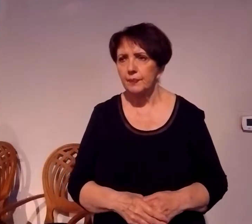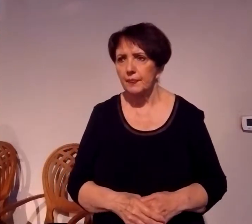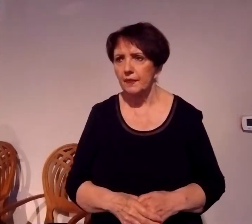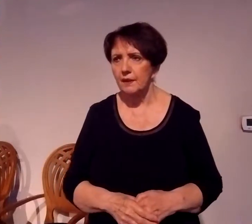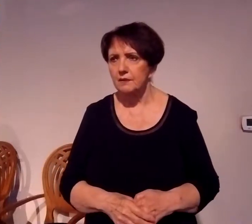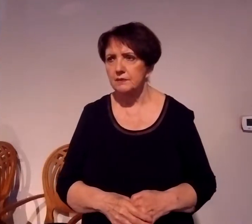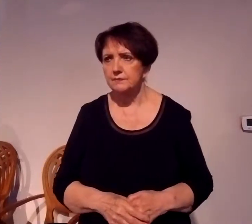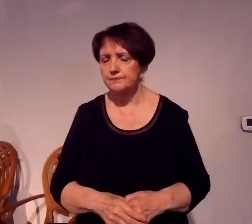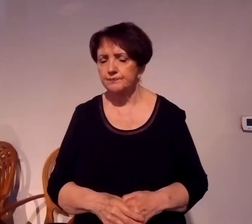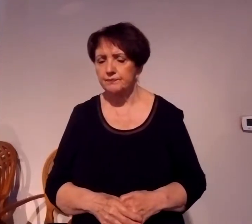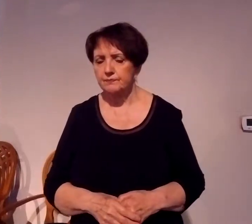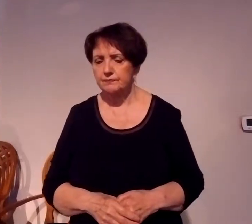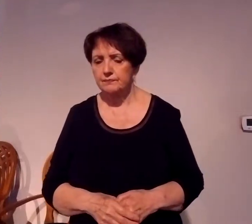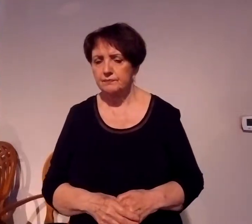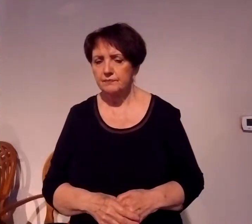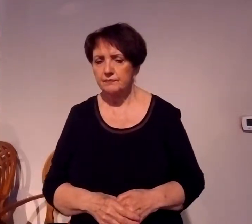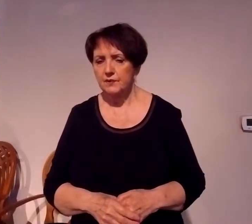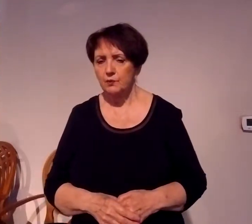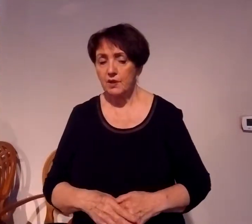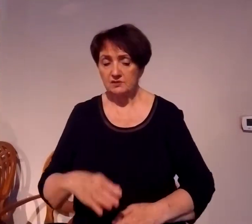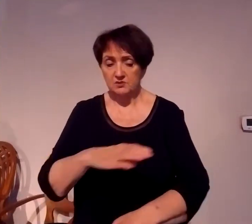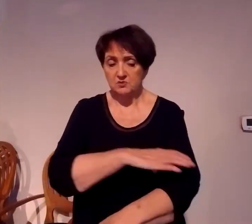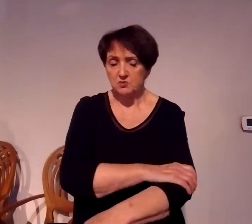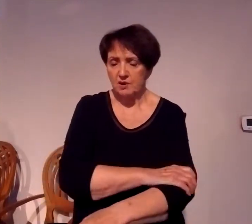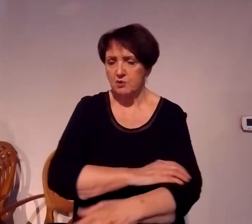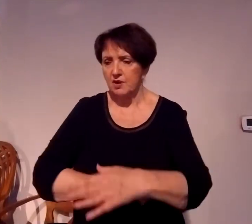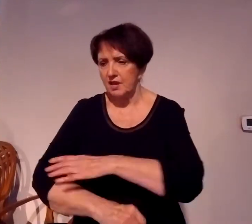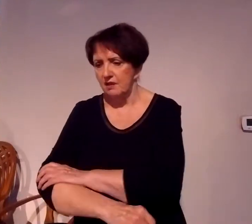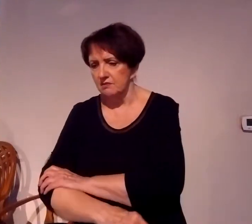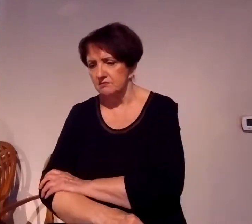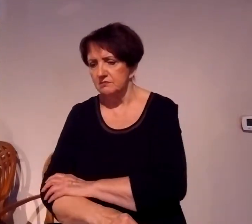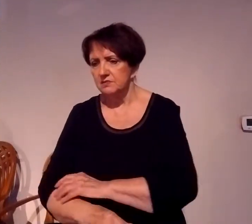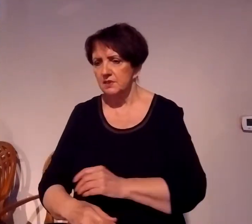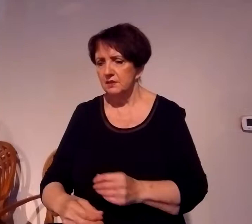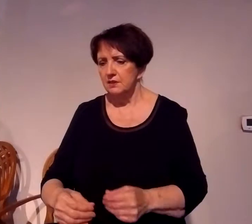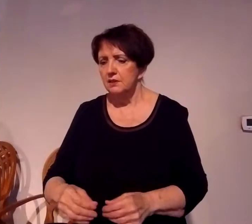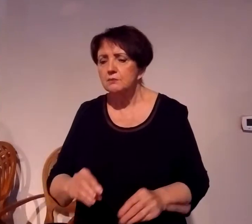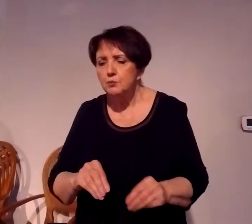And he said we had to strap her down and sedate her.